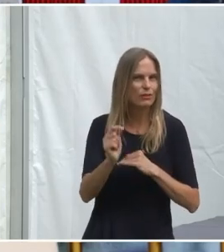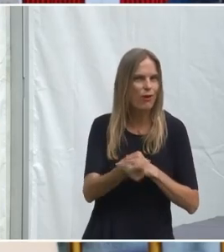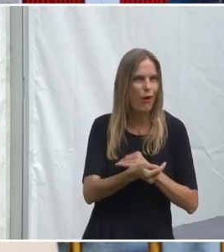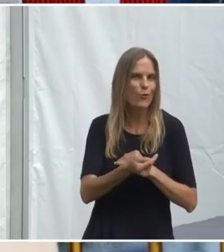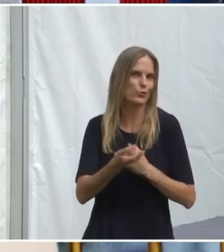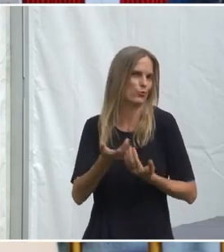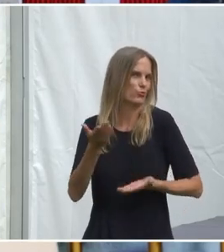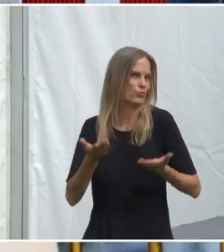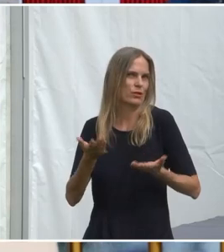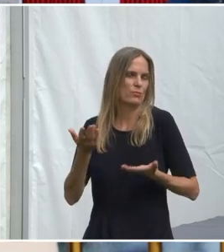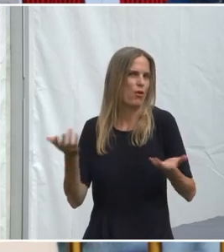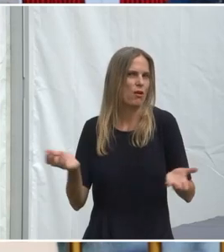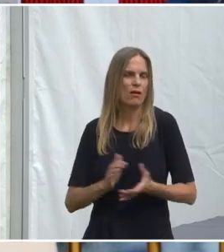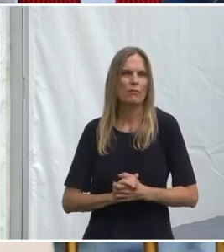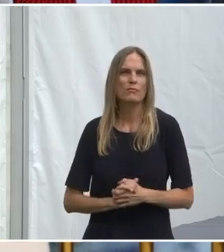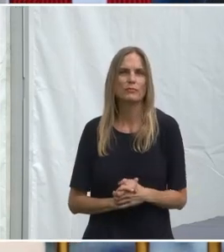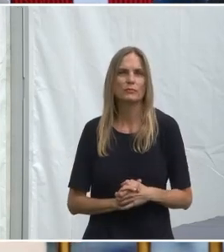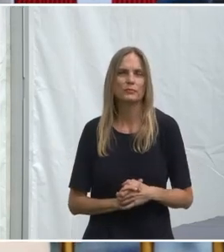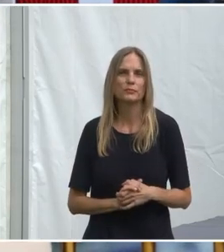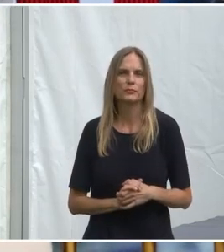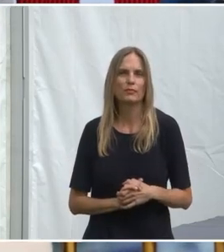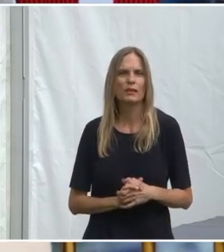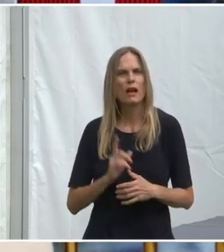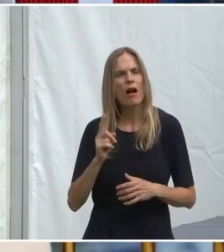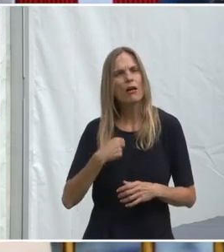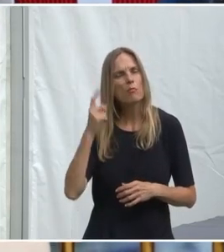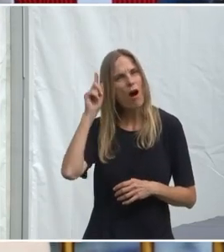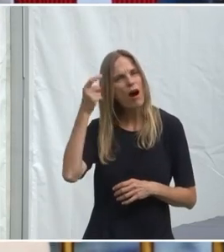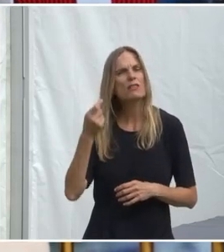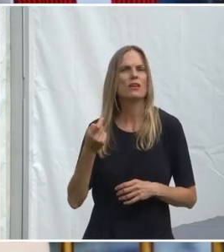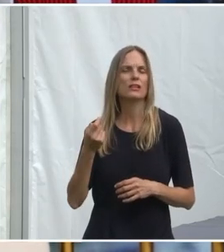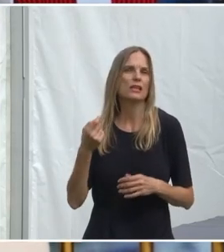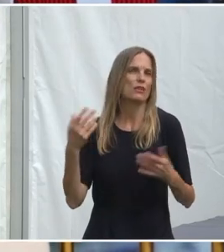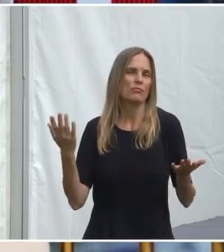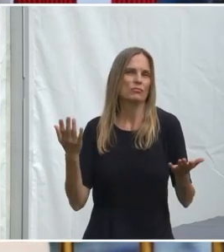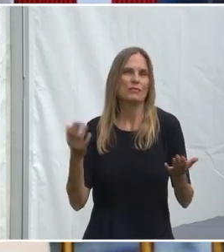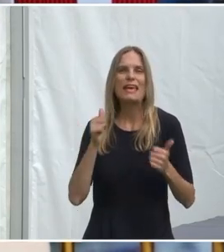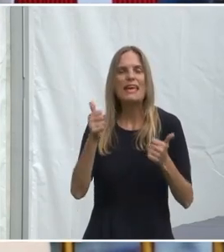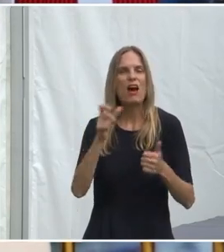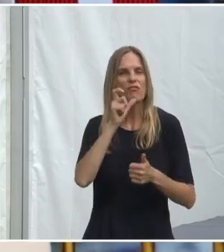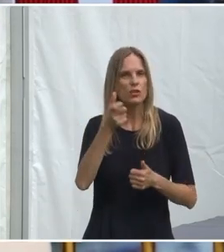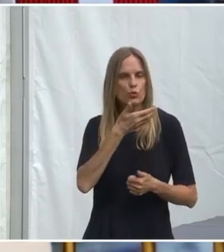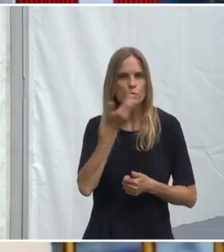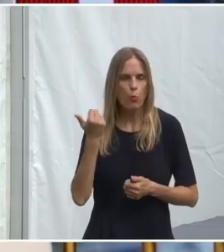build the bonding ties with local communities? But I think here I don't have a good answer.